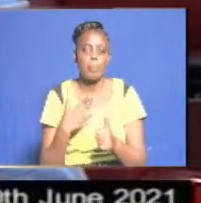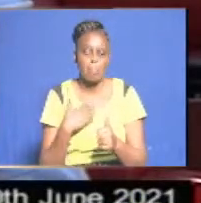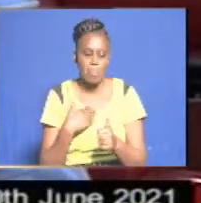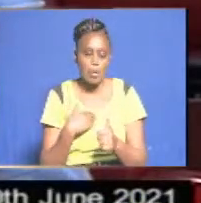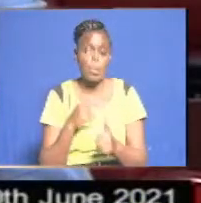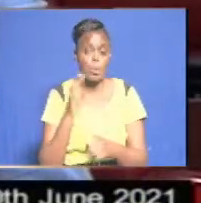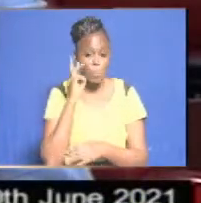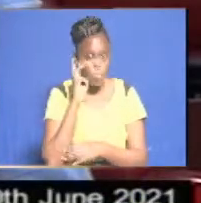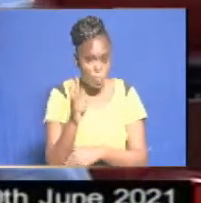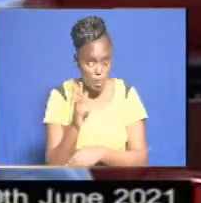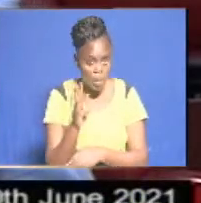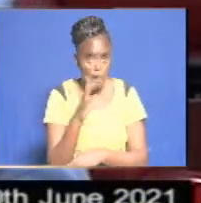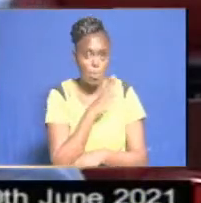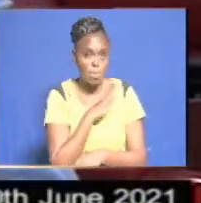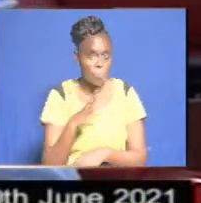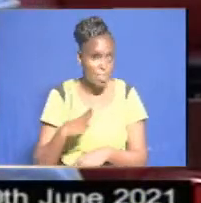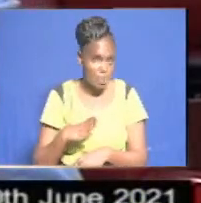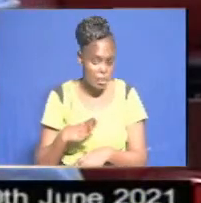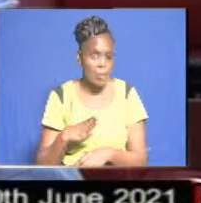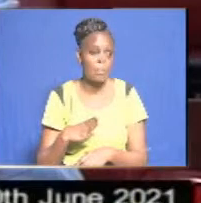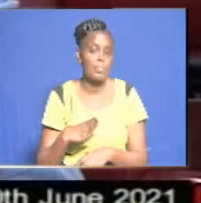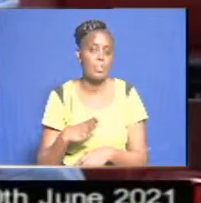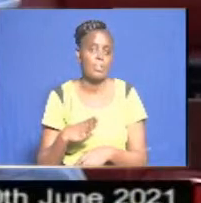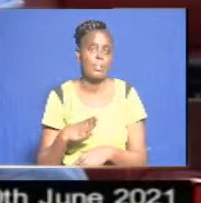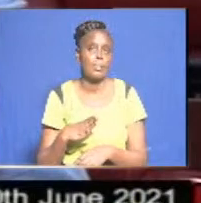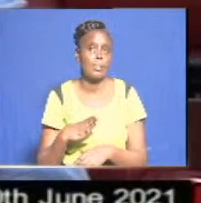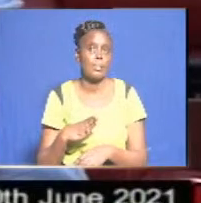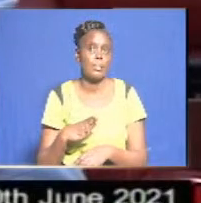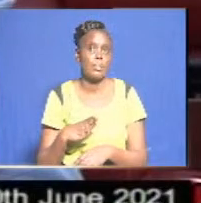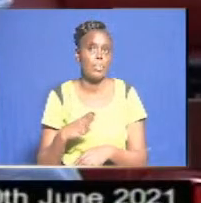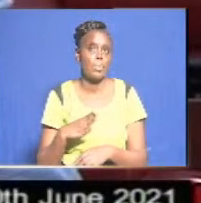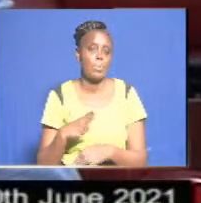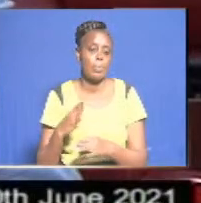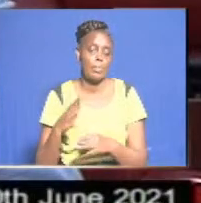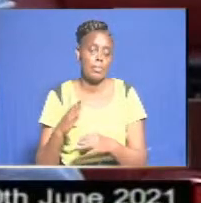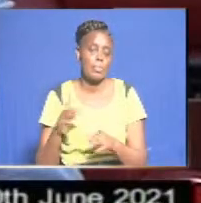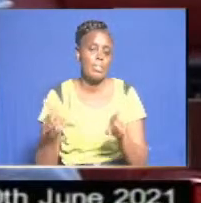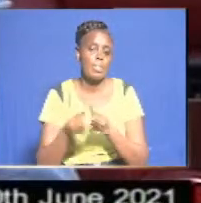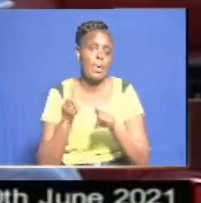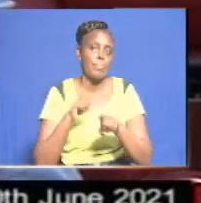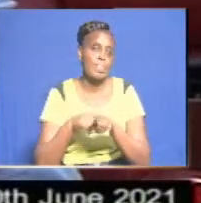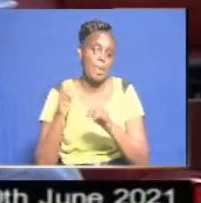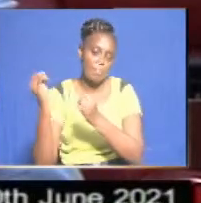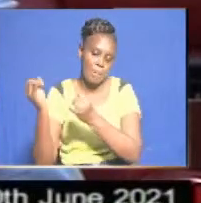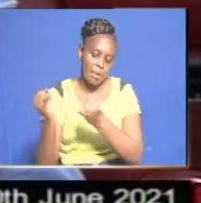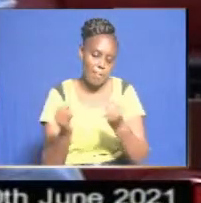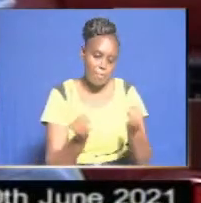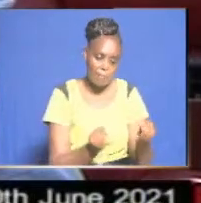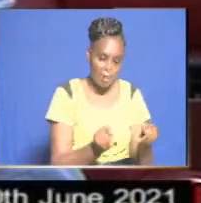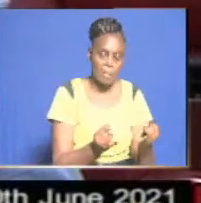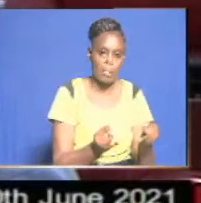willing for the committee to still invite the